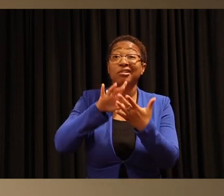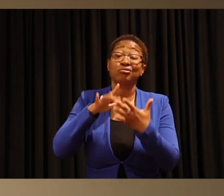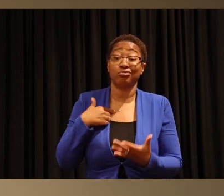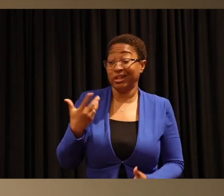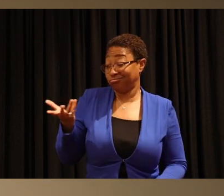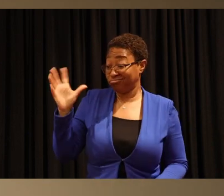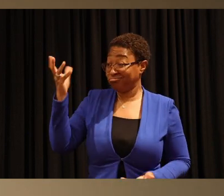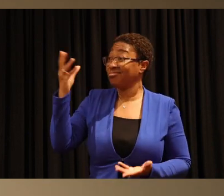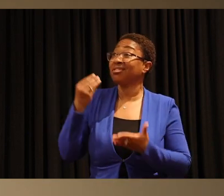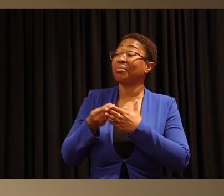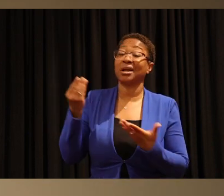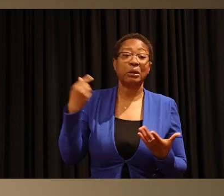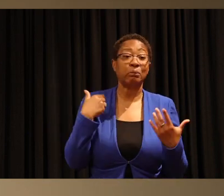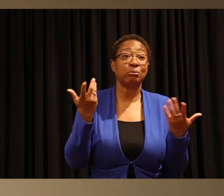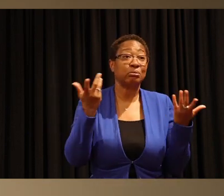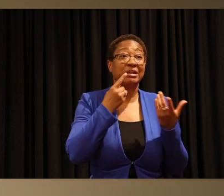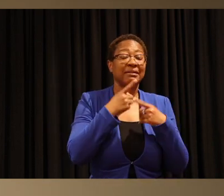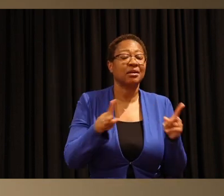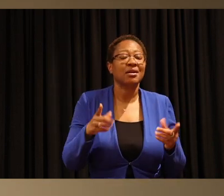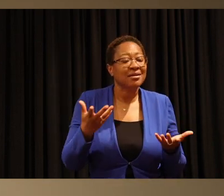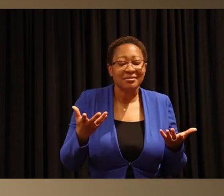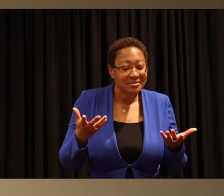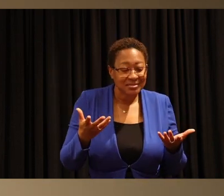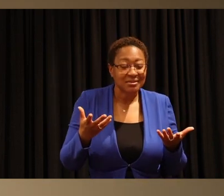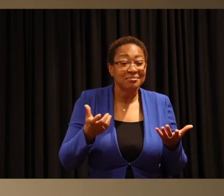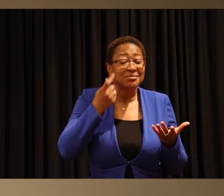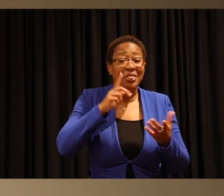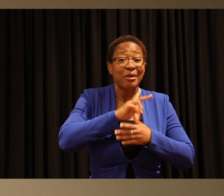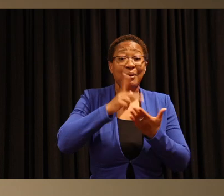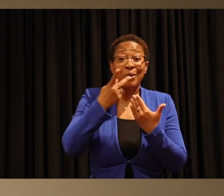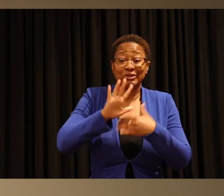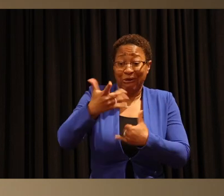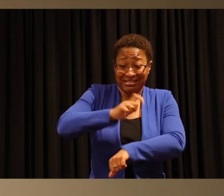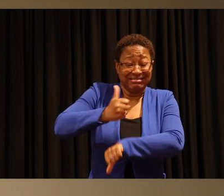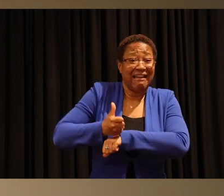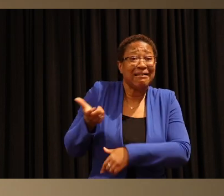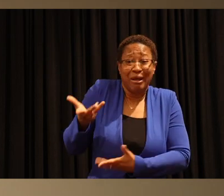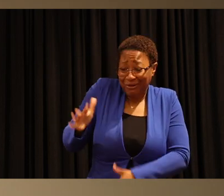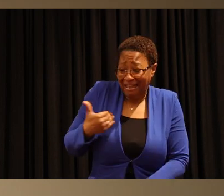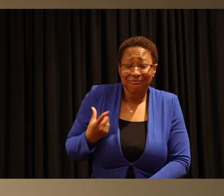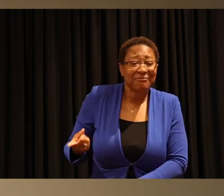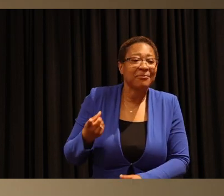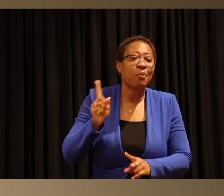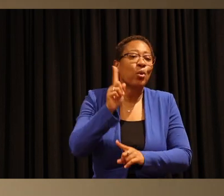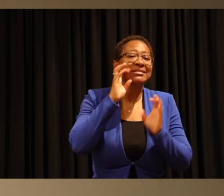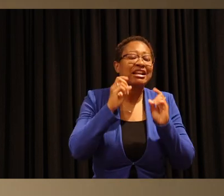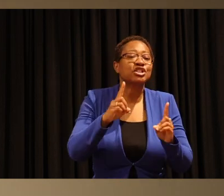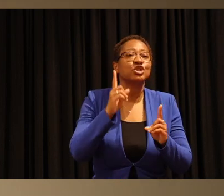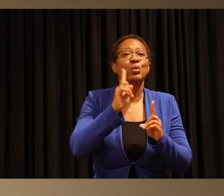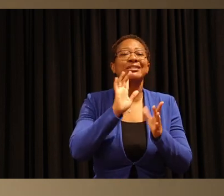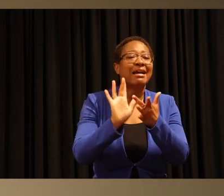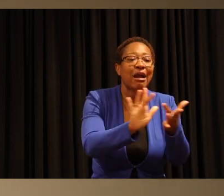money. And we can put these programs, and these programs are already in place. So, yeah, I'm